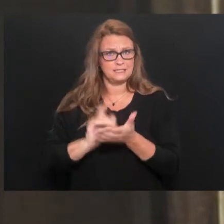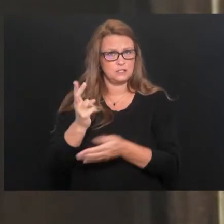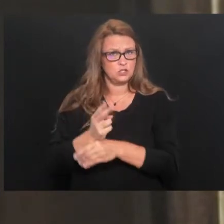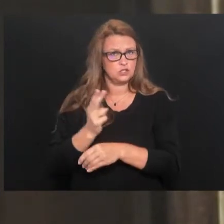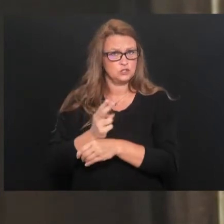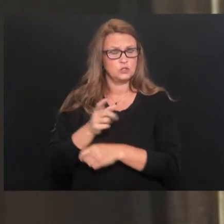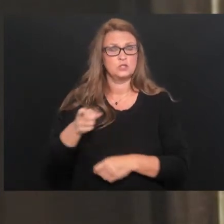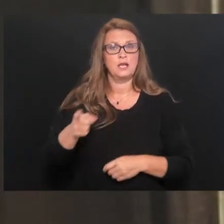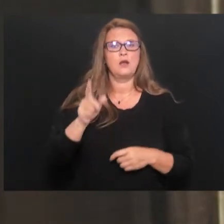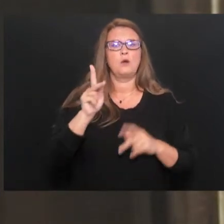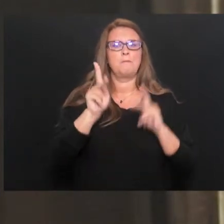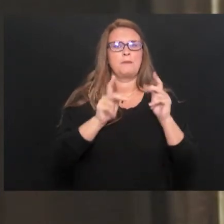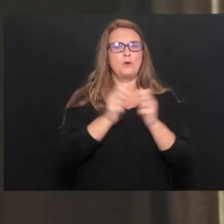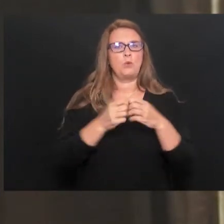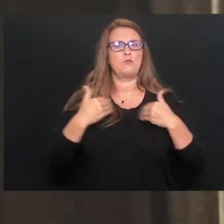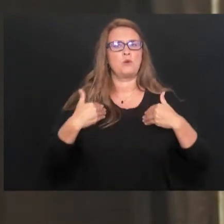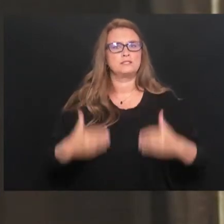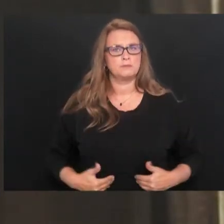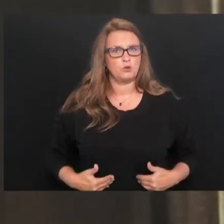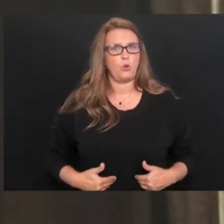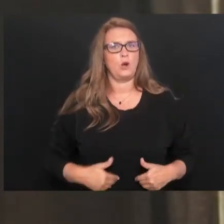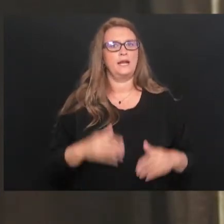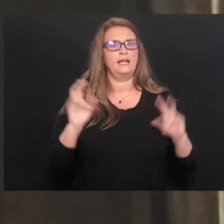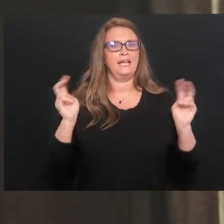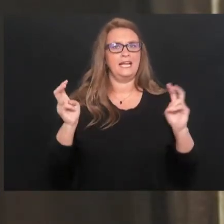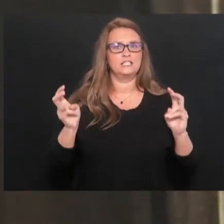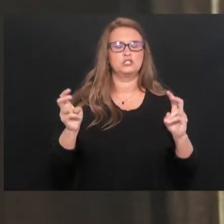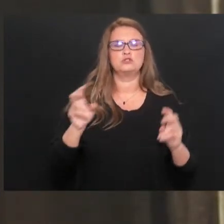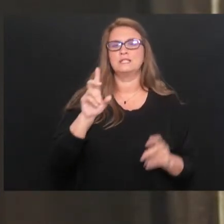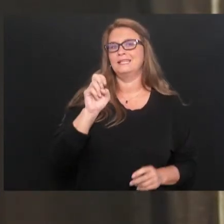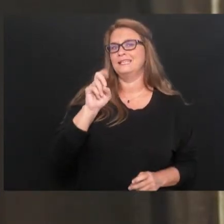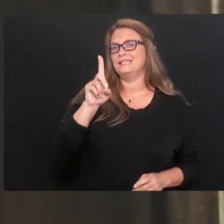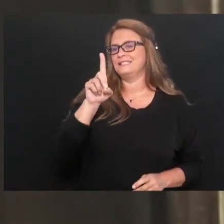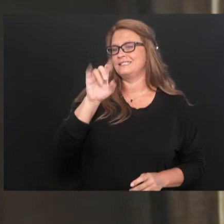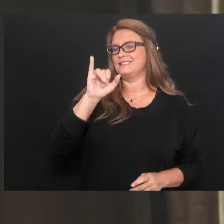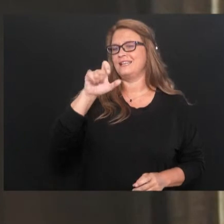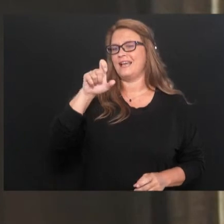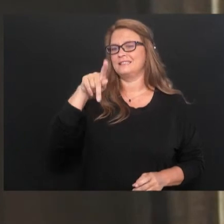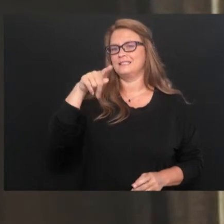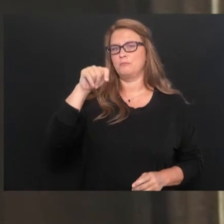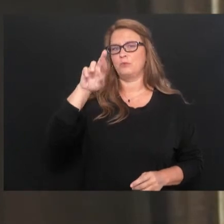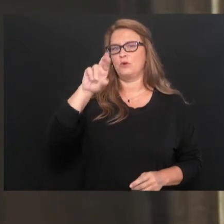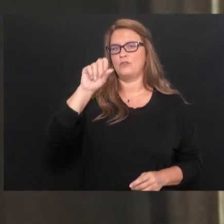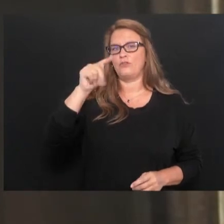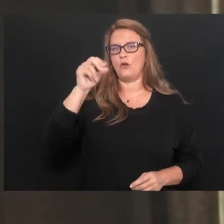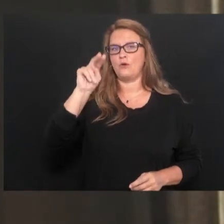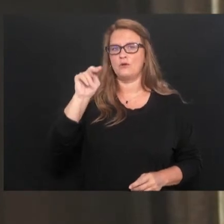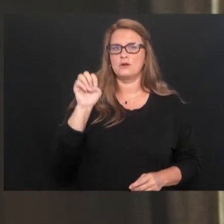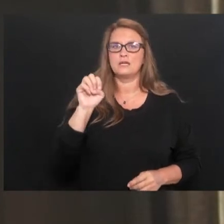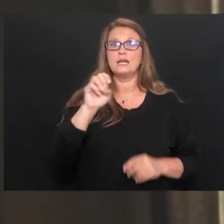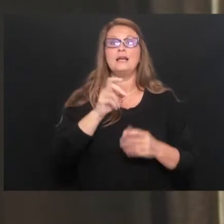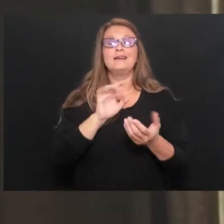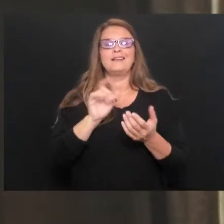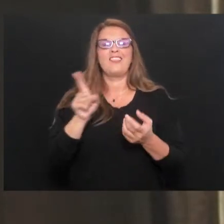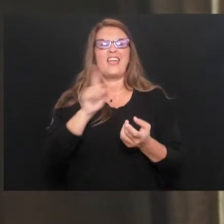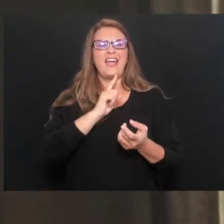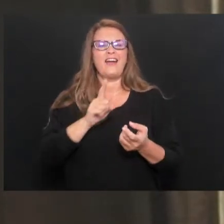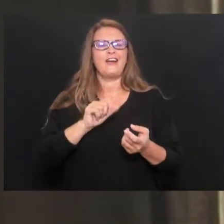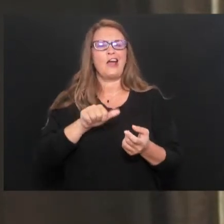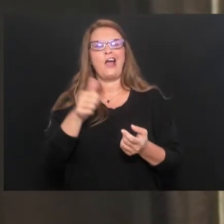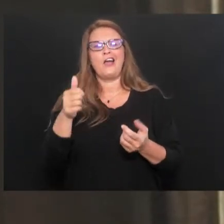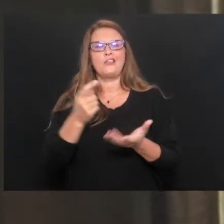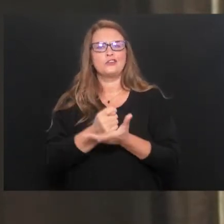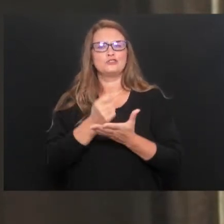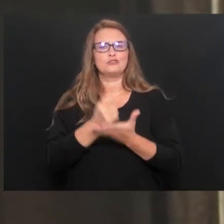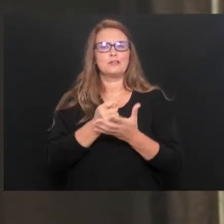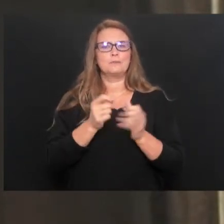problems, then the steroid dexamethasone is used. There are also other really targeted treatments against the over-response of the